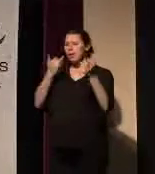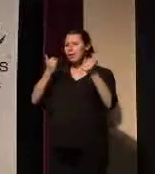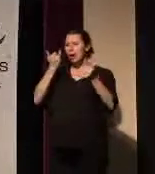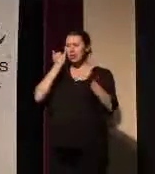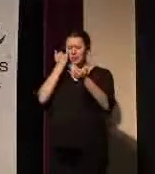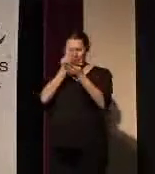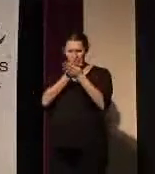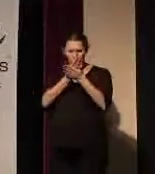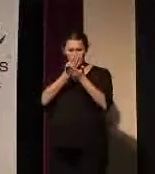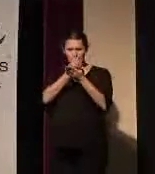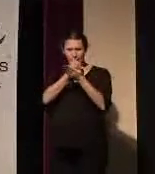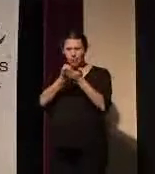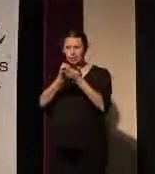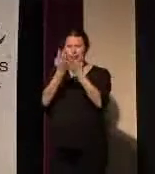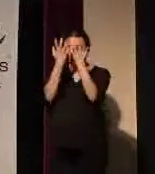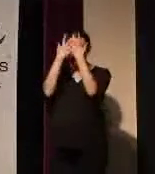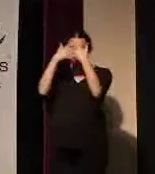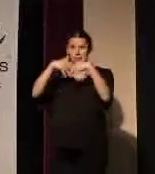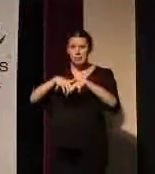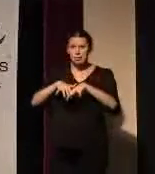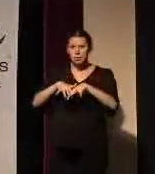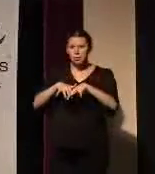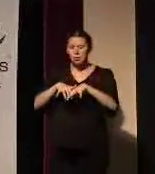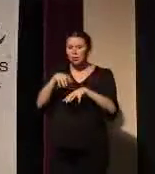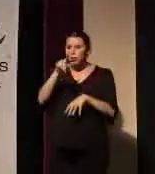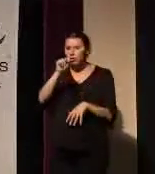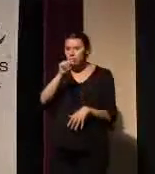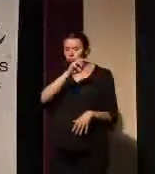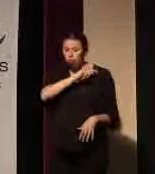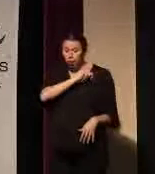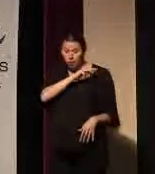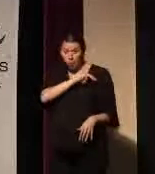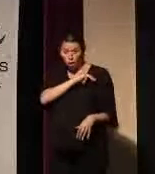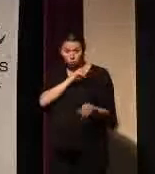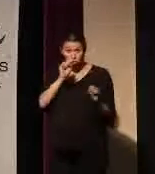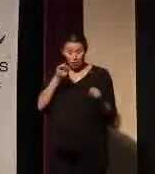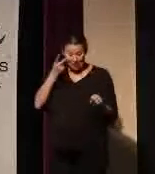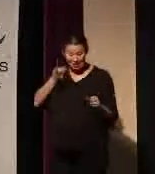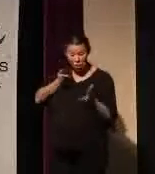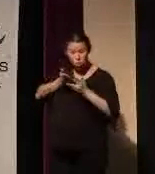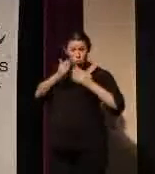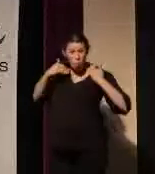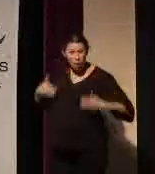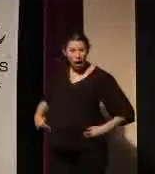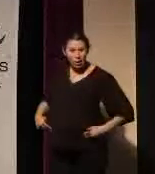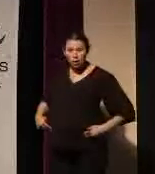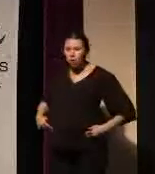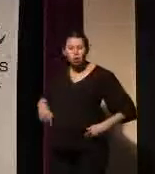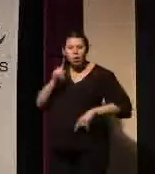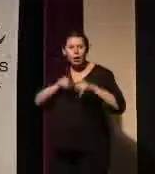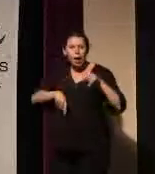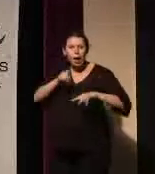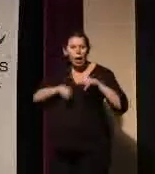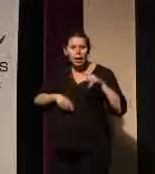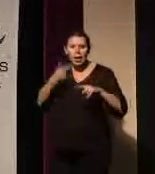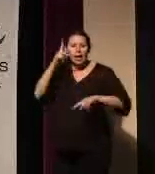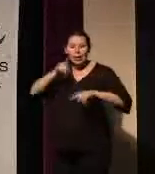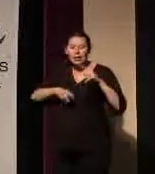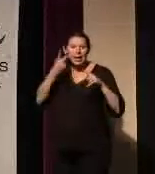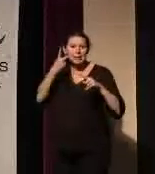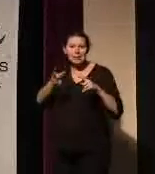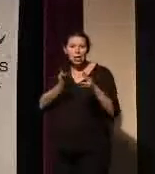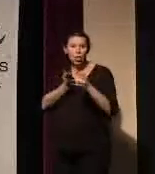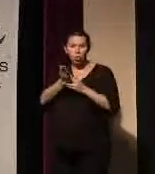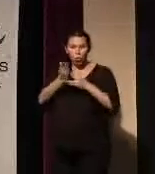of the case, unless Trayvon Martin had X-ray vision, there is no way he saw that gun. He could not have seen through the bulk of George Zimmerman's